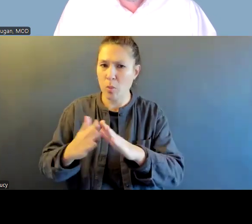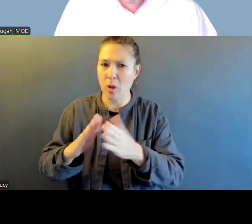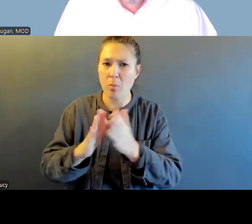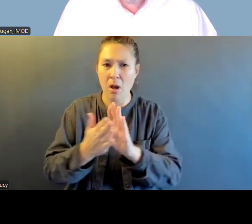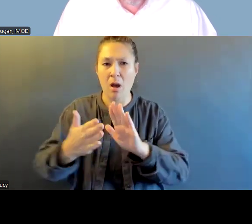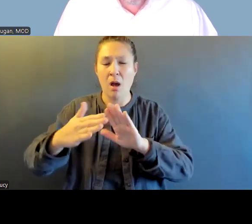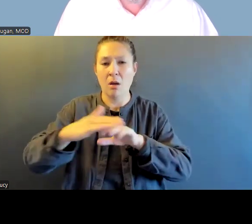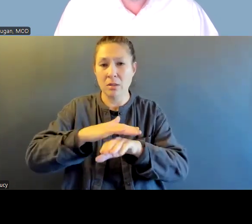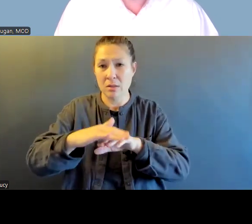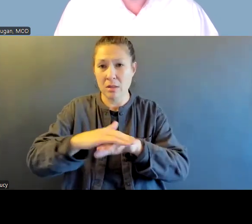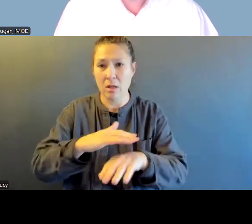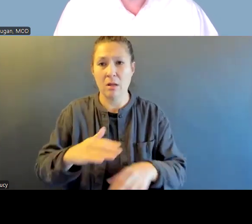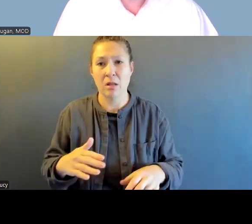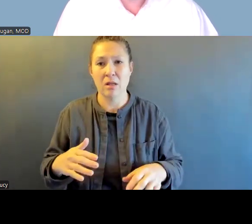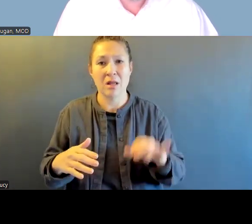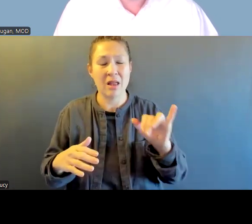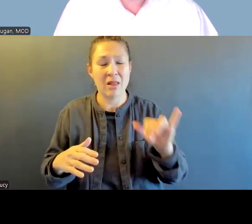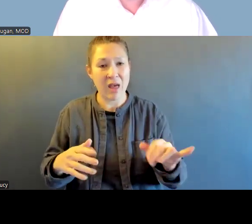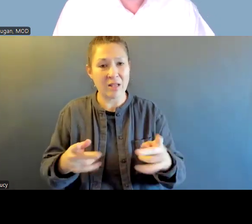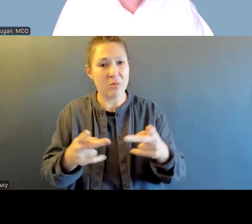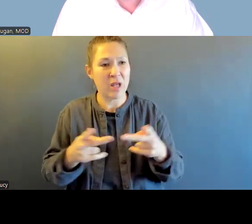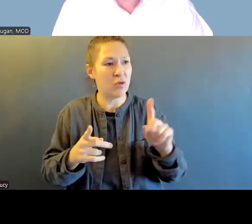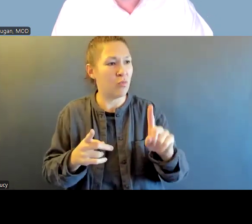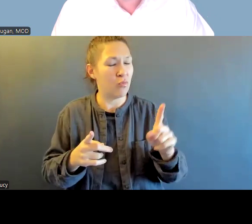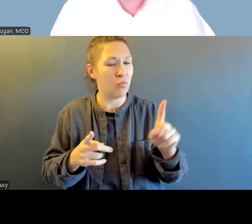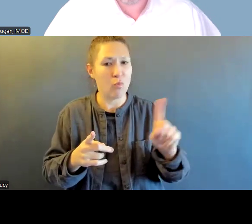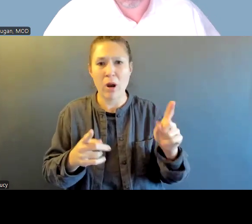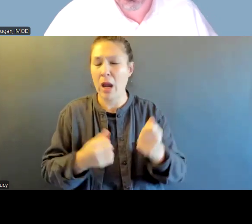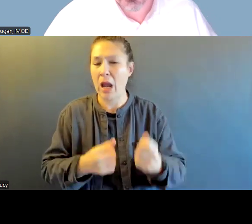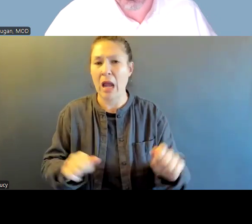create a community where people of all abilities can thrive.